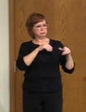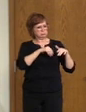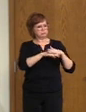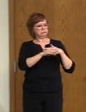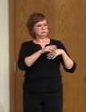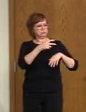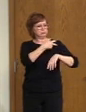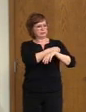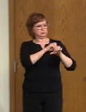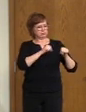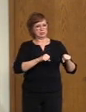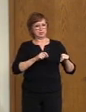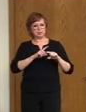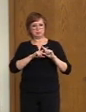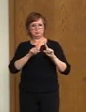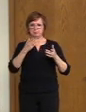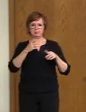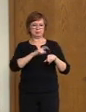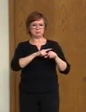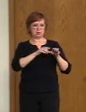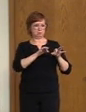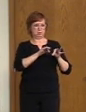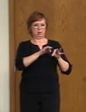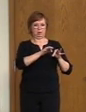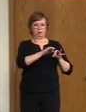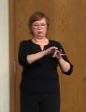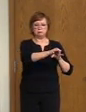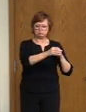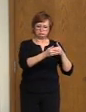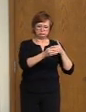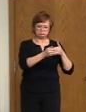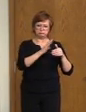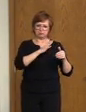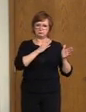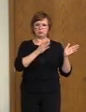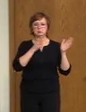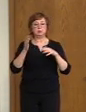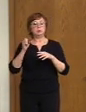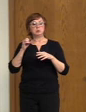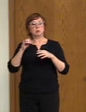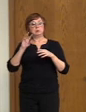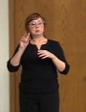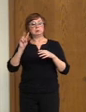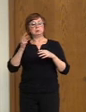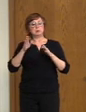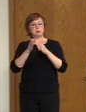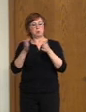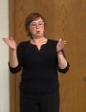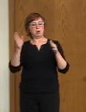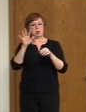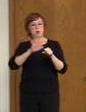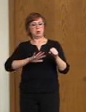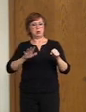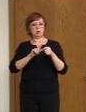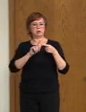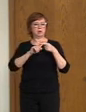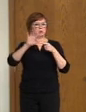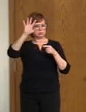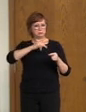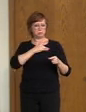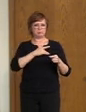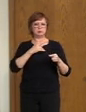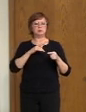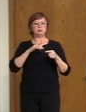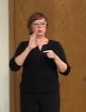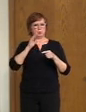first 3 months of the year. Distribution will occur throughout the province at public health care clinics and vaccination delivery sites. And to give you an idea